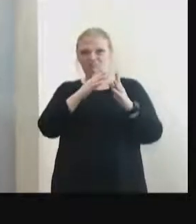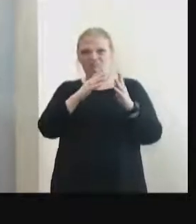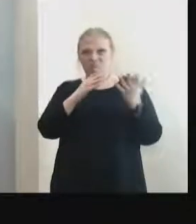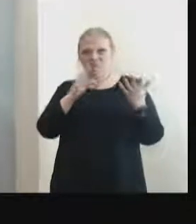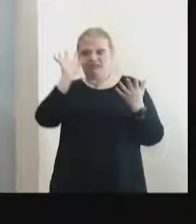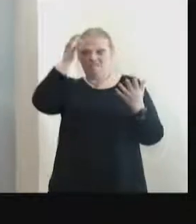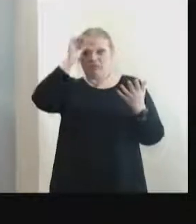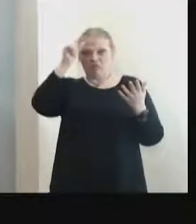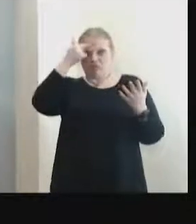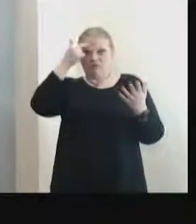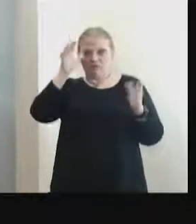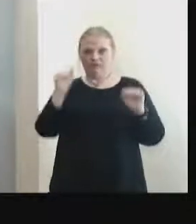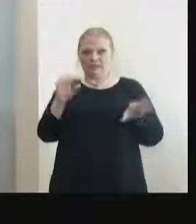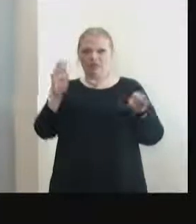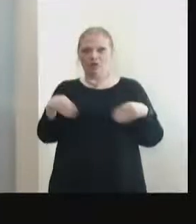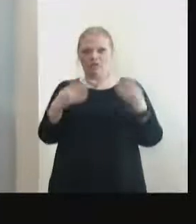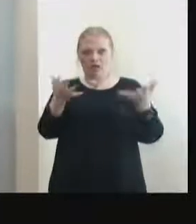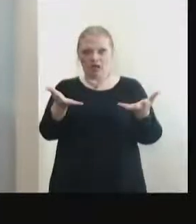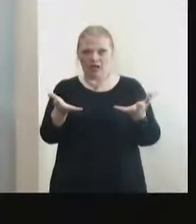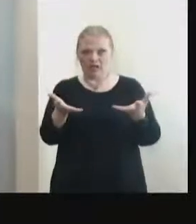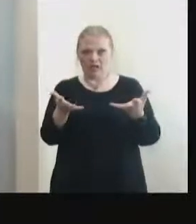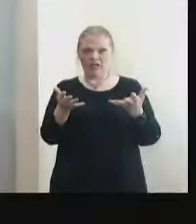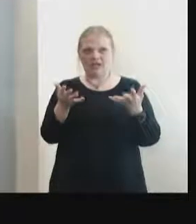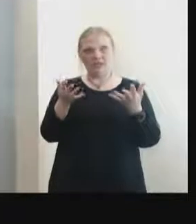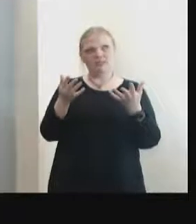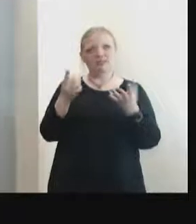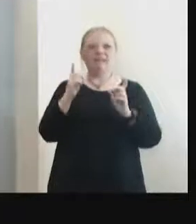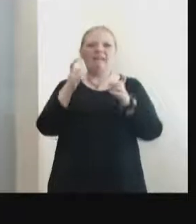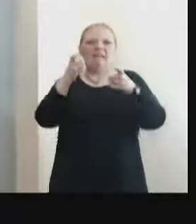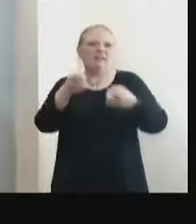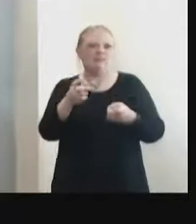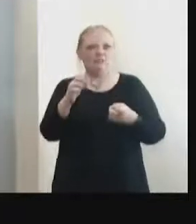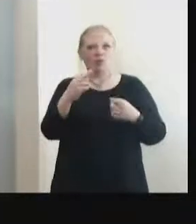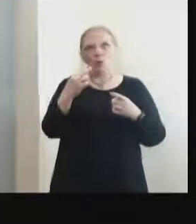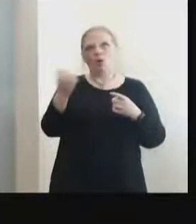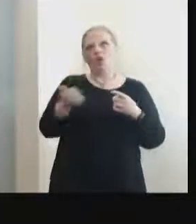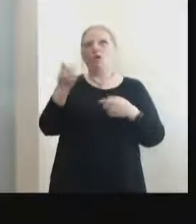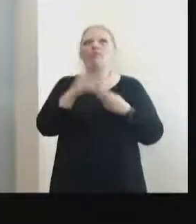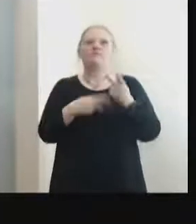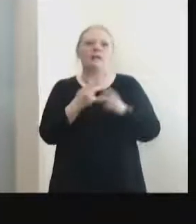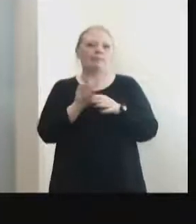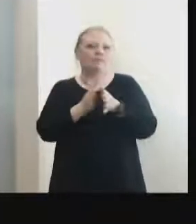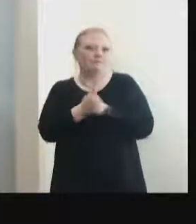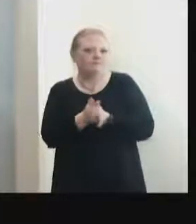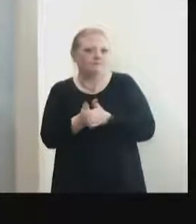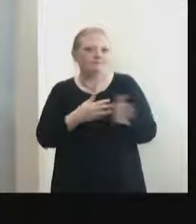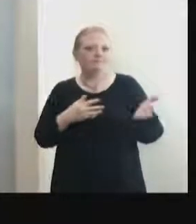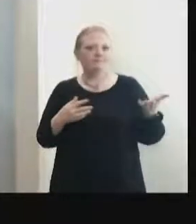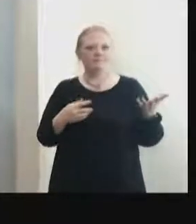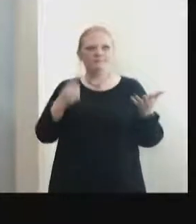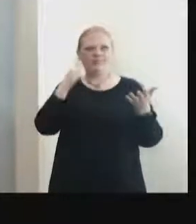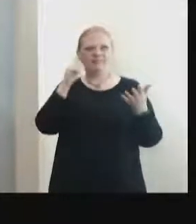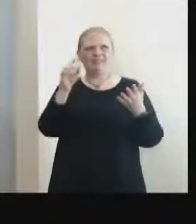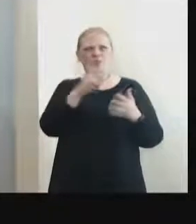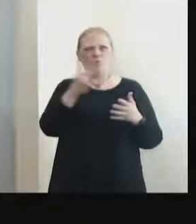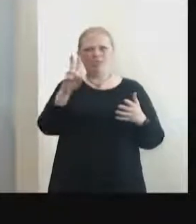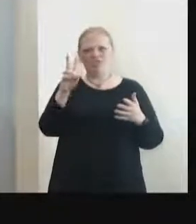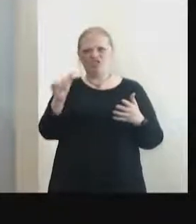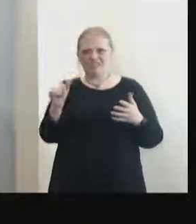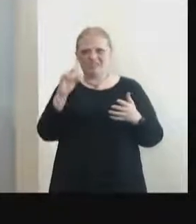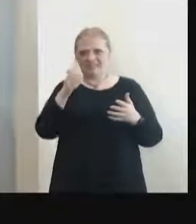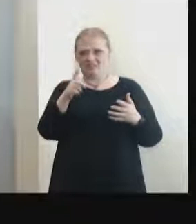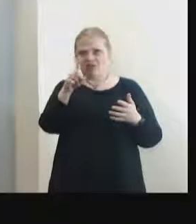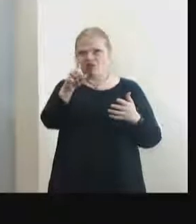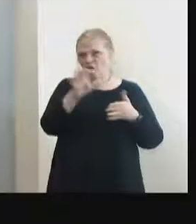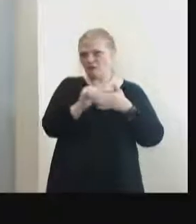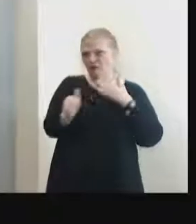providing a keepsake or some sort of other types of initiative. We just saw, I think, state West Virginia is doing $100